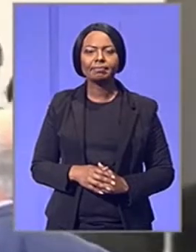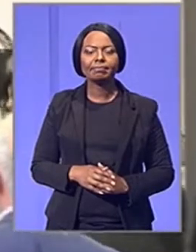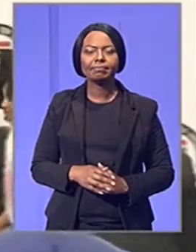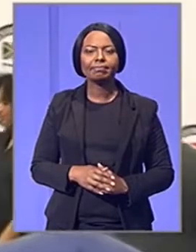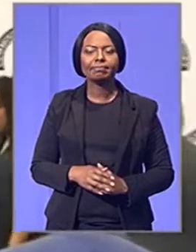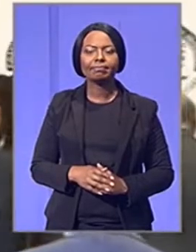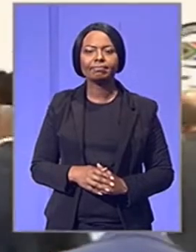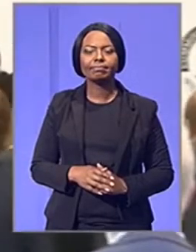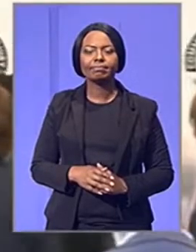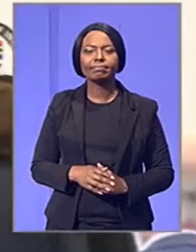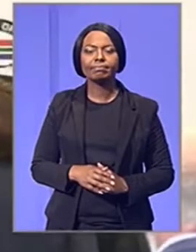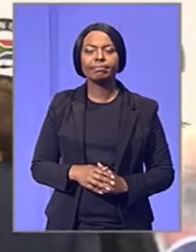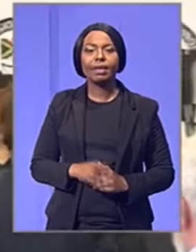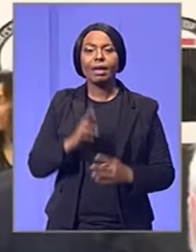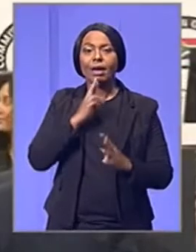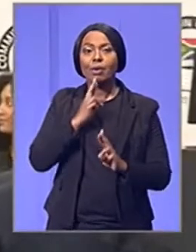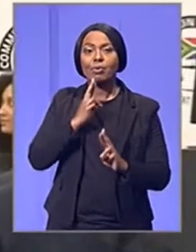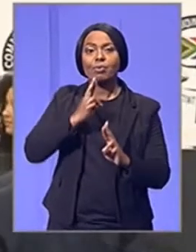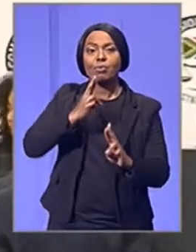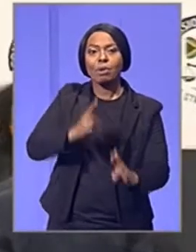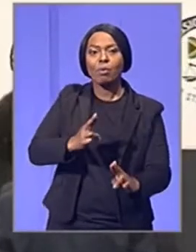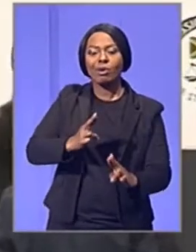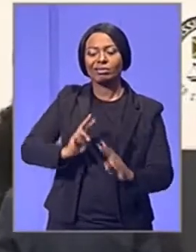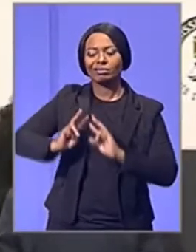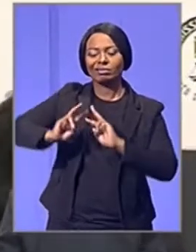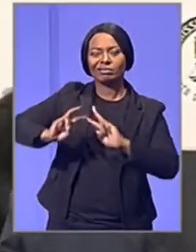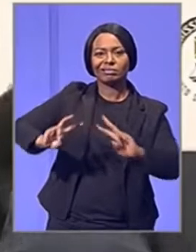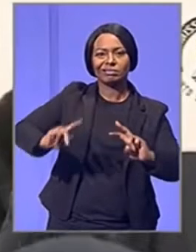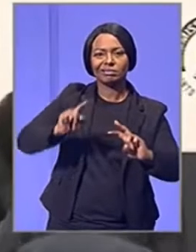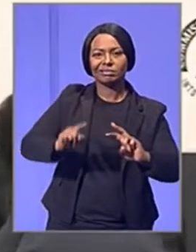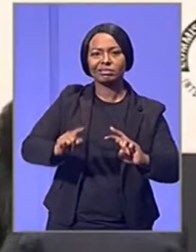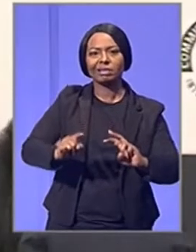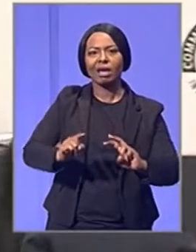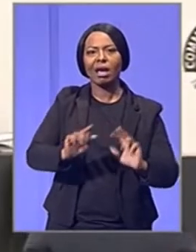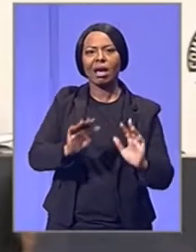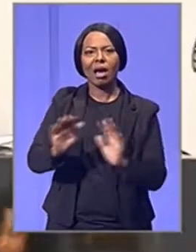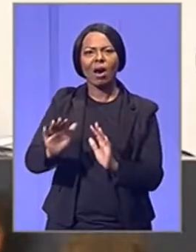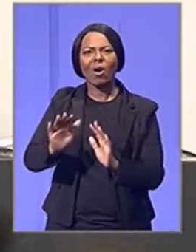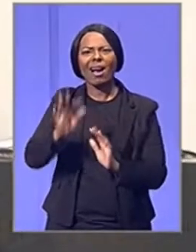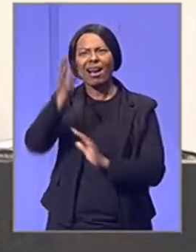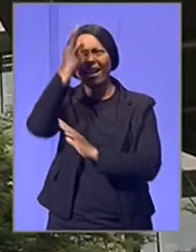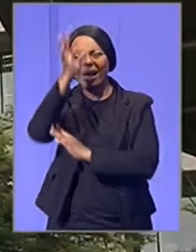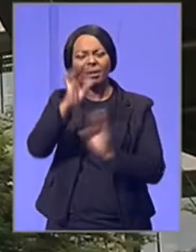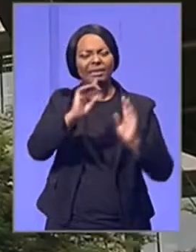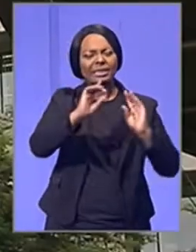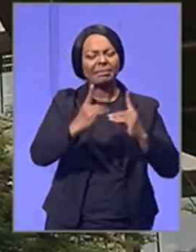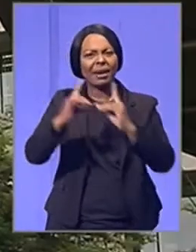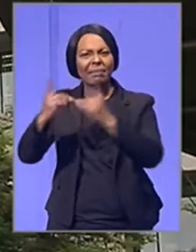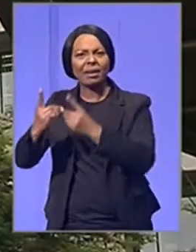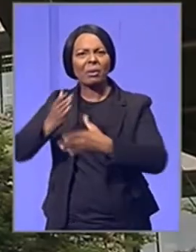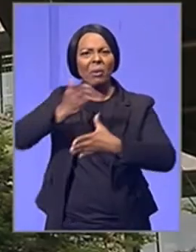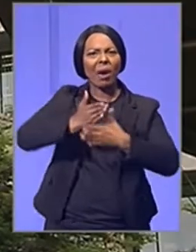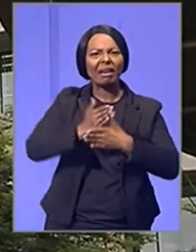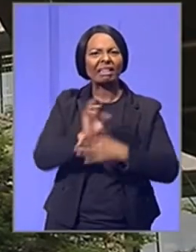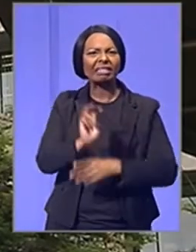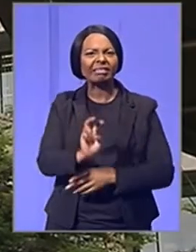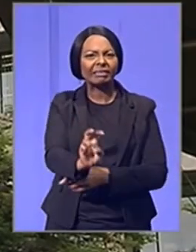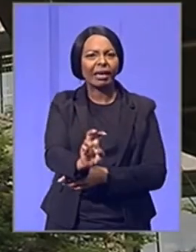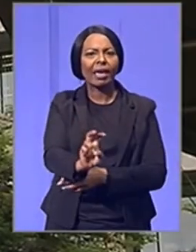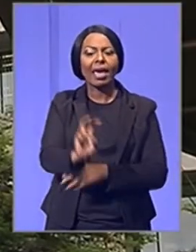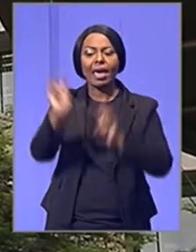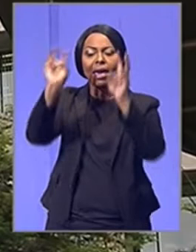Gabagare go ya ka pegelo ya dipatlisiso tse di ka ga magato a tlhotlheletso ya ditshwetso tsa mafapha a puso, bakhuduthamaga ba Eskom ba dirisitse dithata tse ba